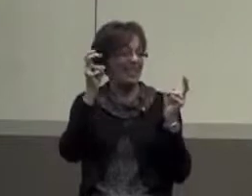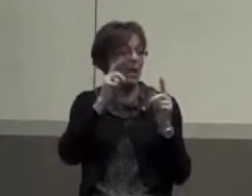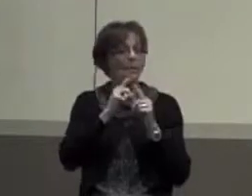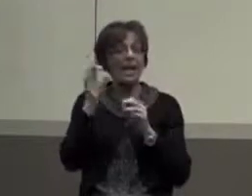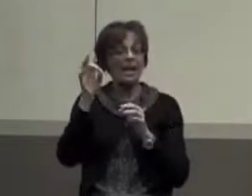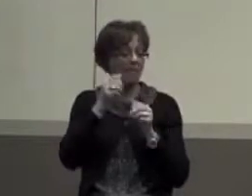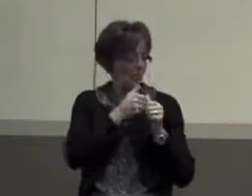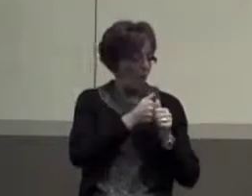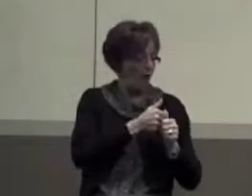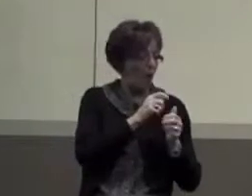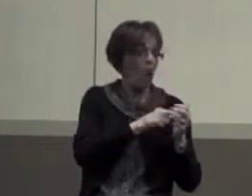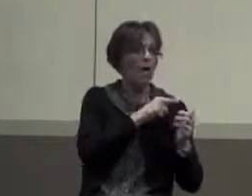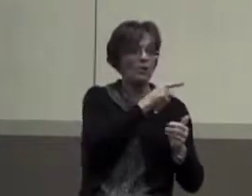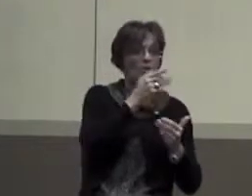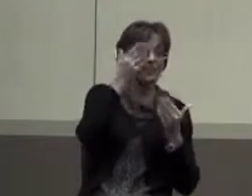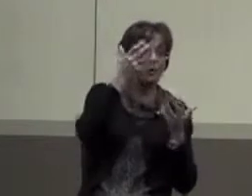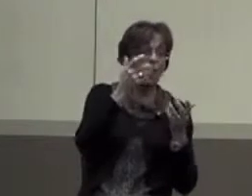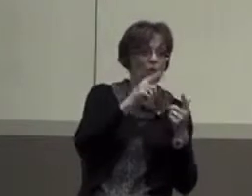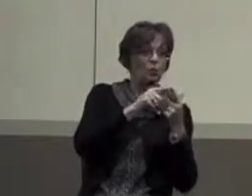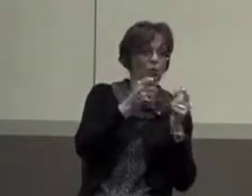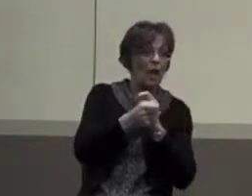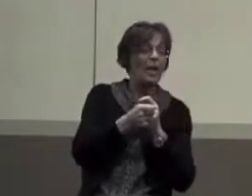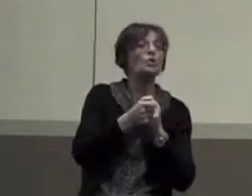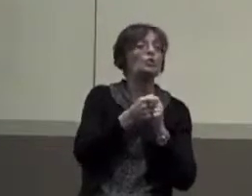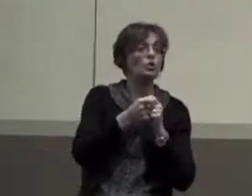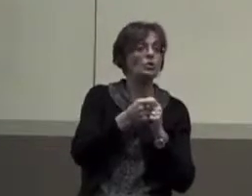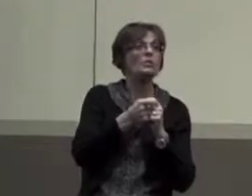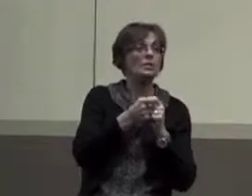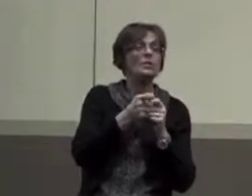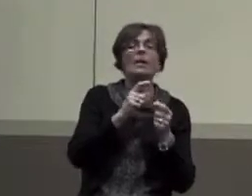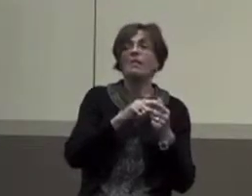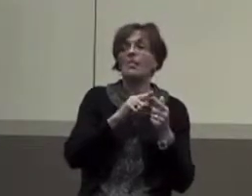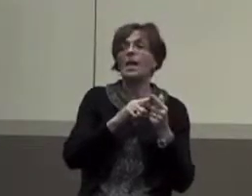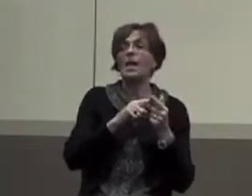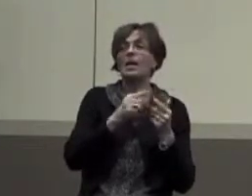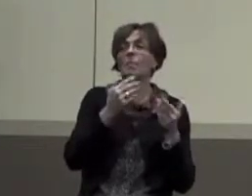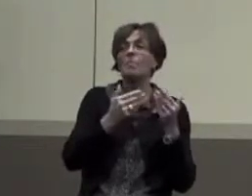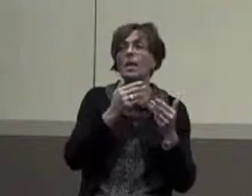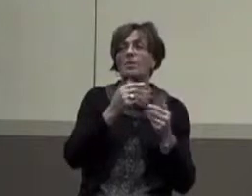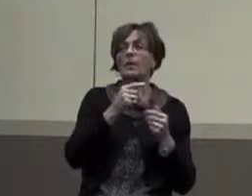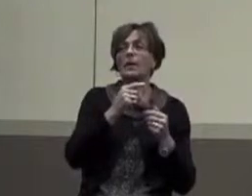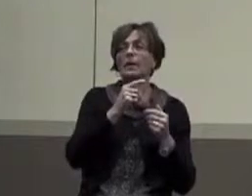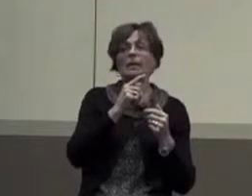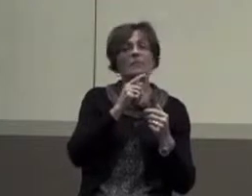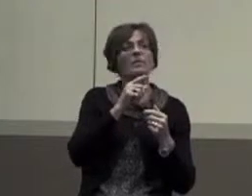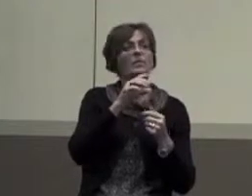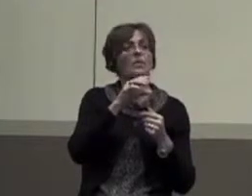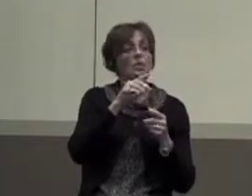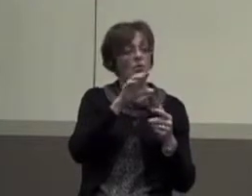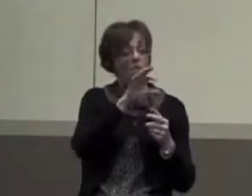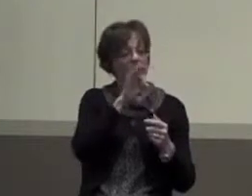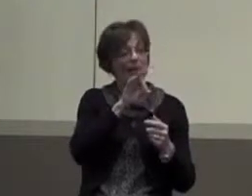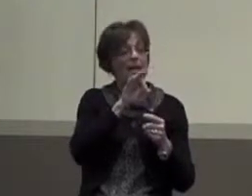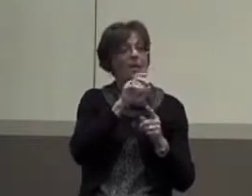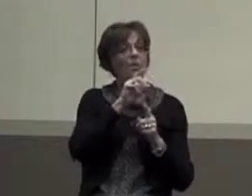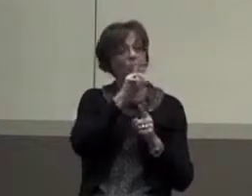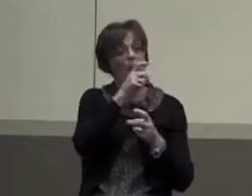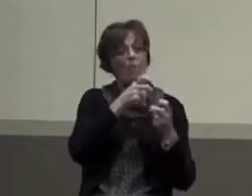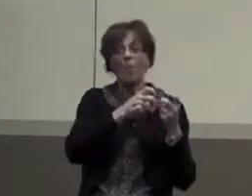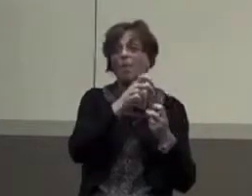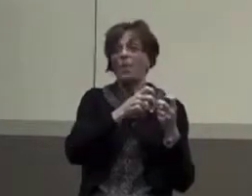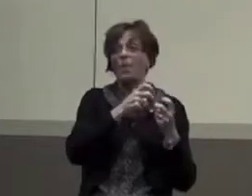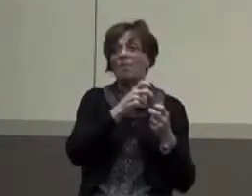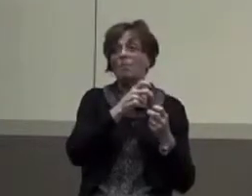change and you get somewhere, then you could maybe move on to something that you think is really the problem or some other